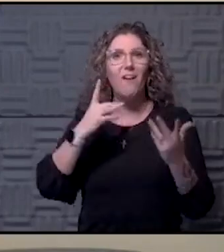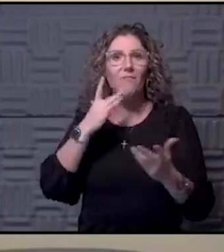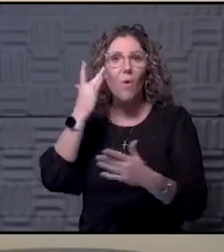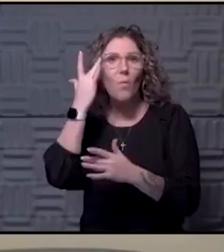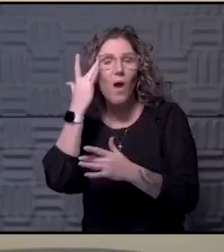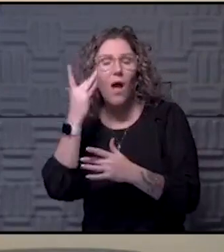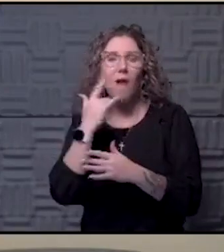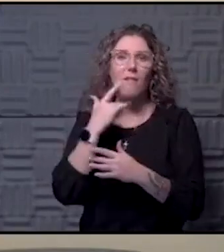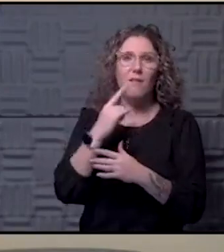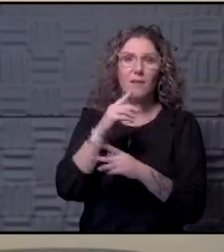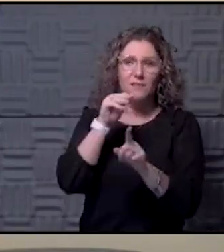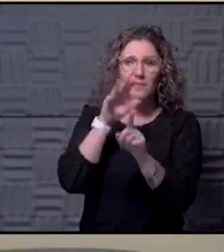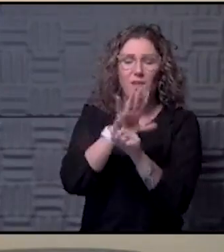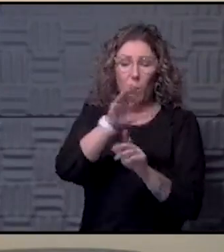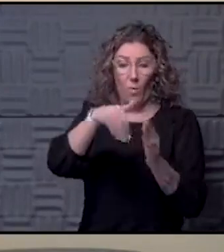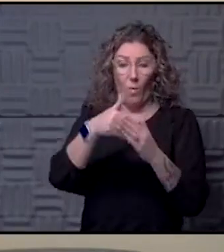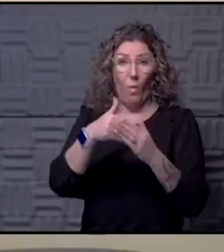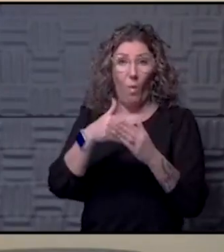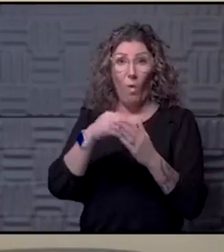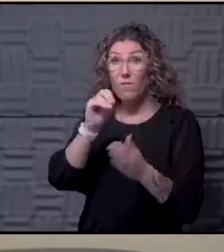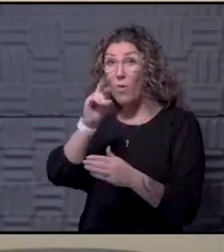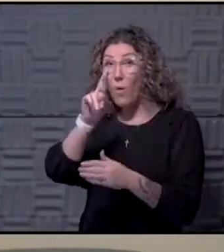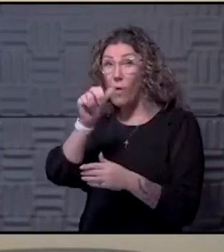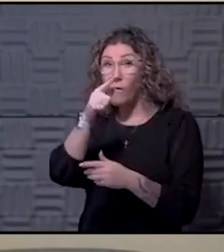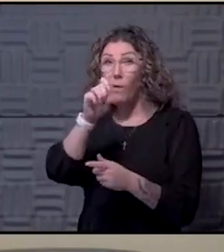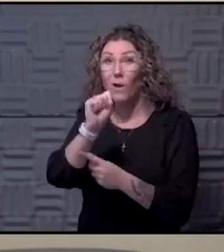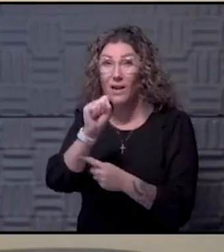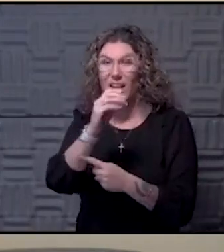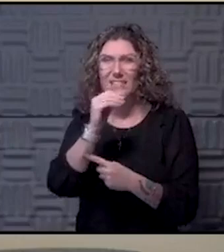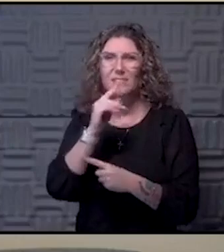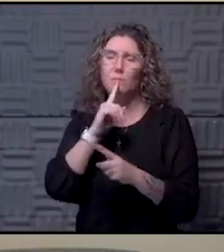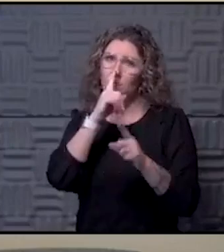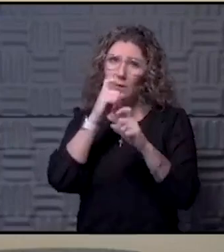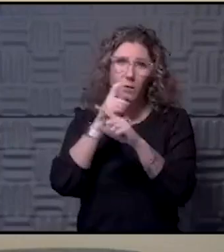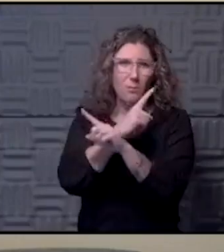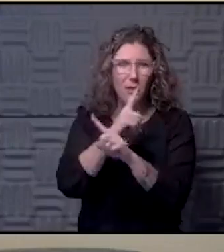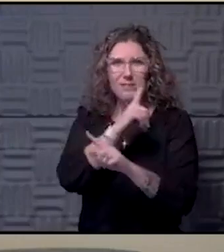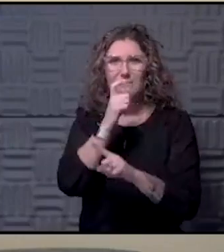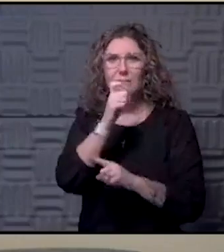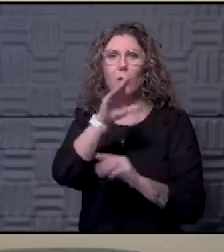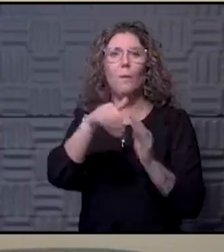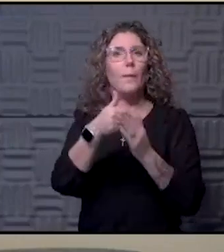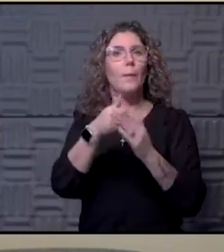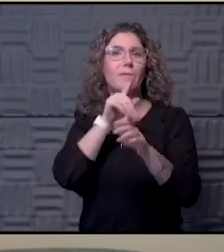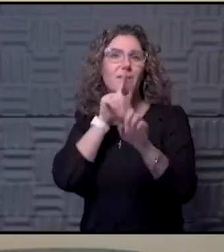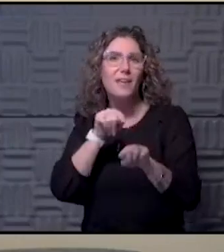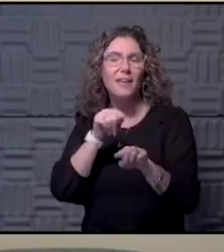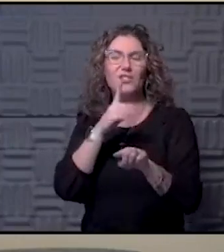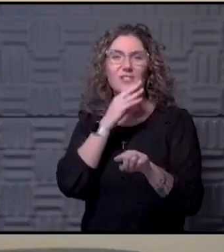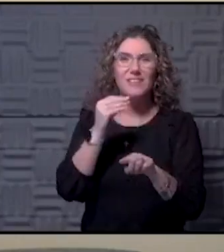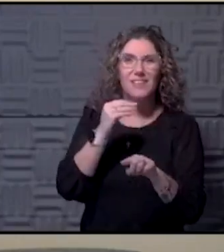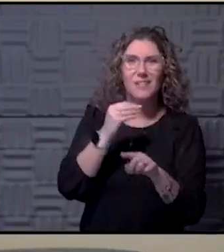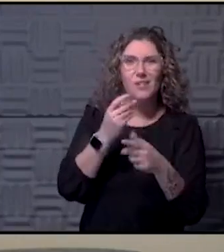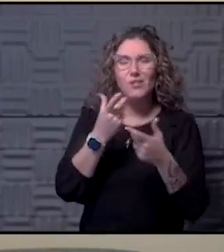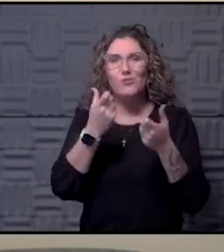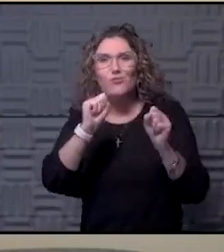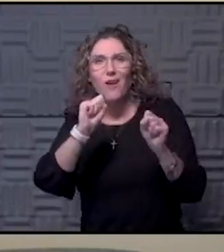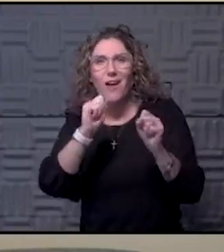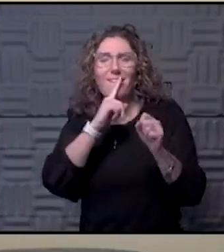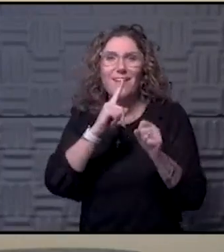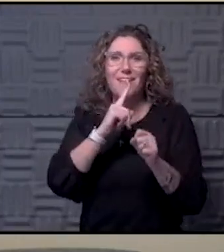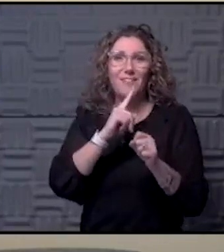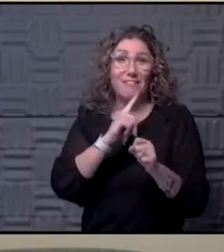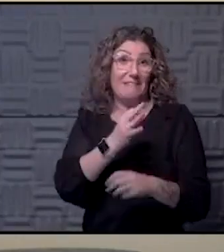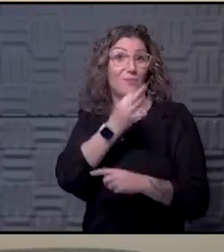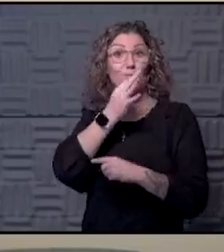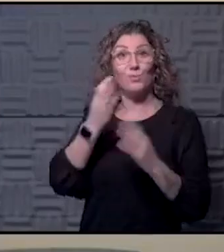affecting nearly every organ system, and it's complex, and we don't have all the answers. So we're going to try to tap into the expertise that we have right here at